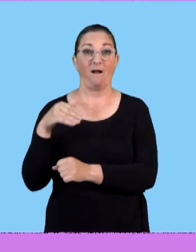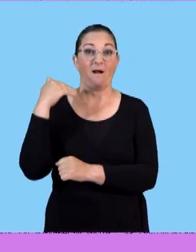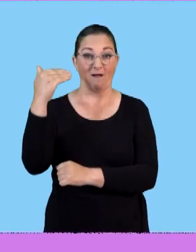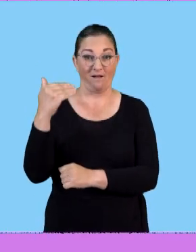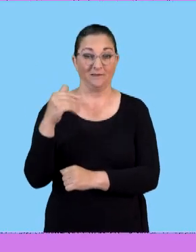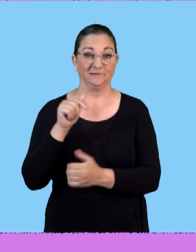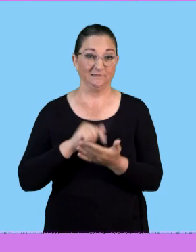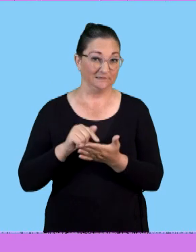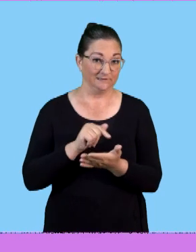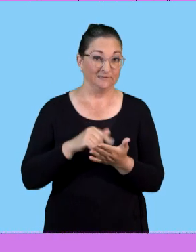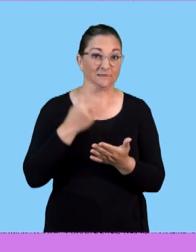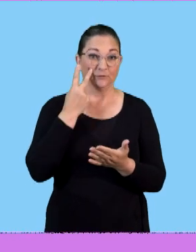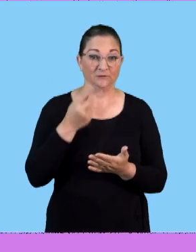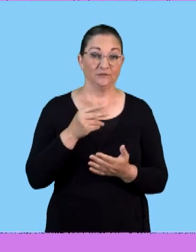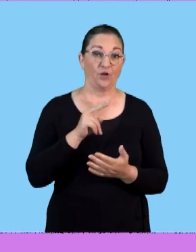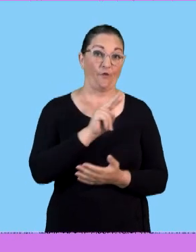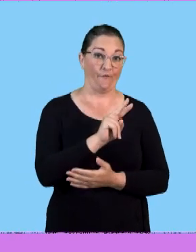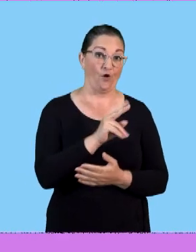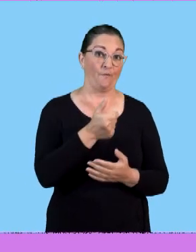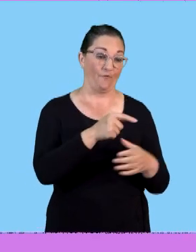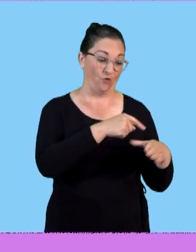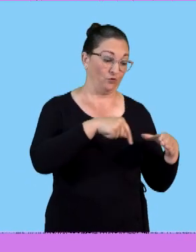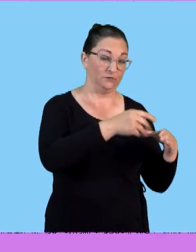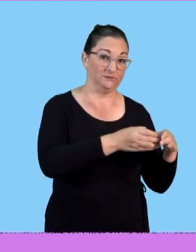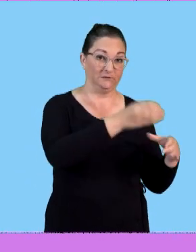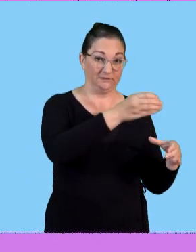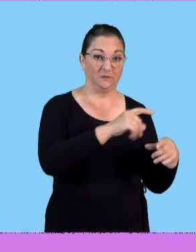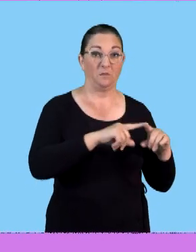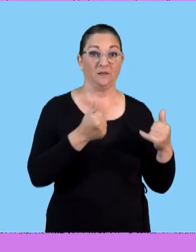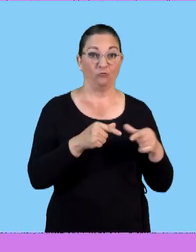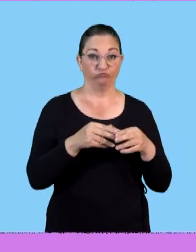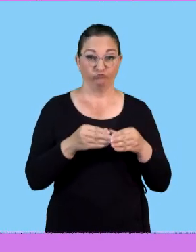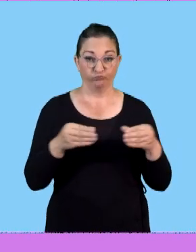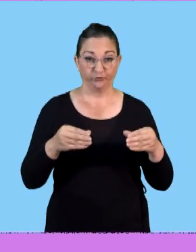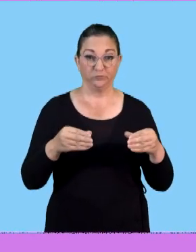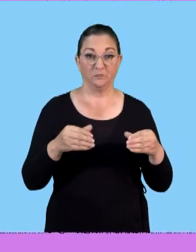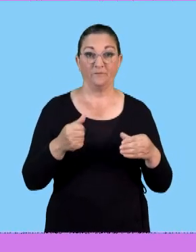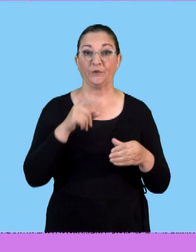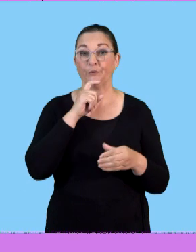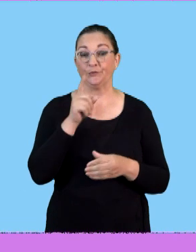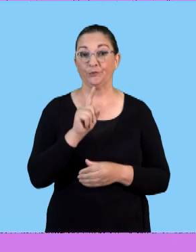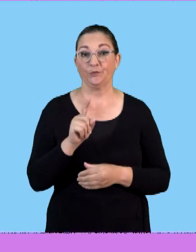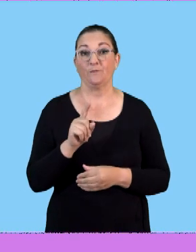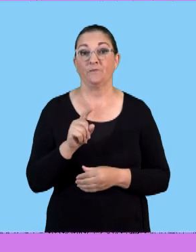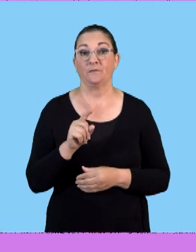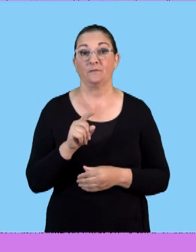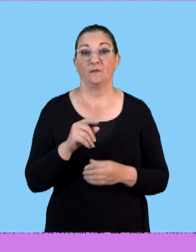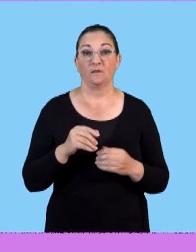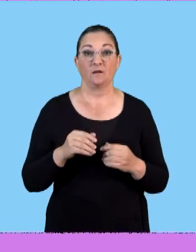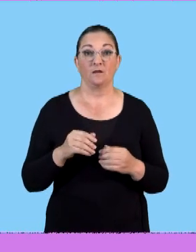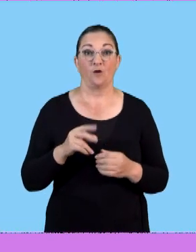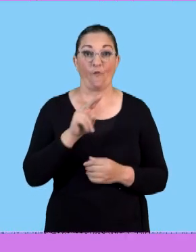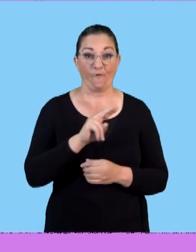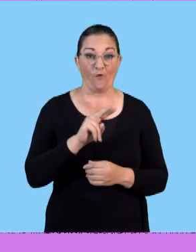and we know that is to calculate the volume of a cylinder. And then in terms of rectangular shaped prism, we'll then use